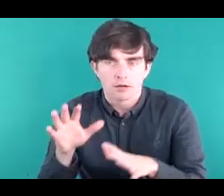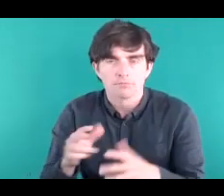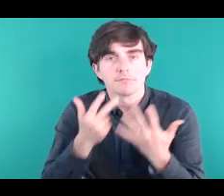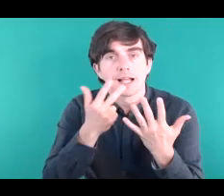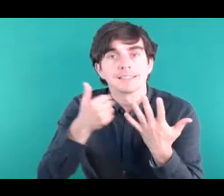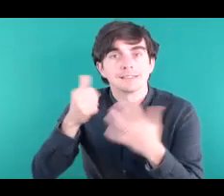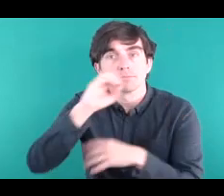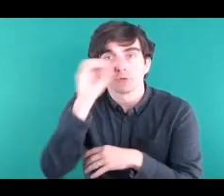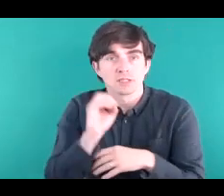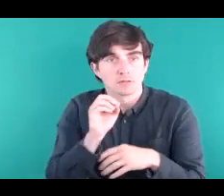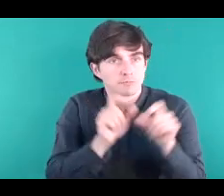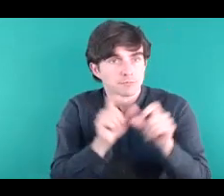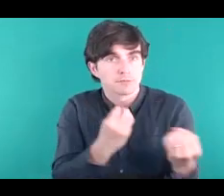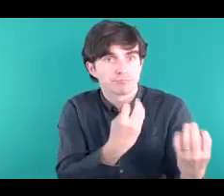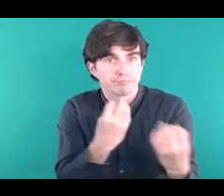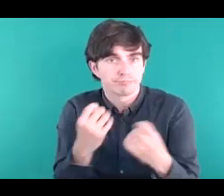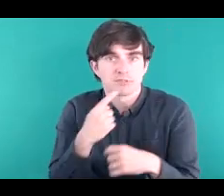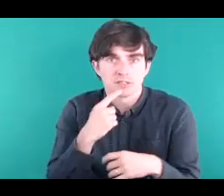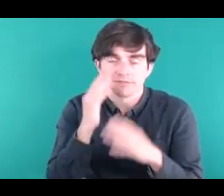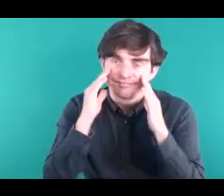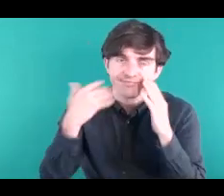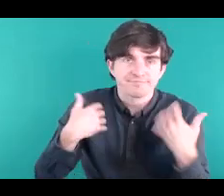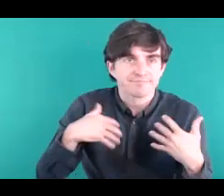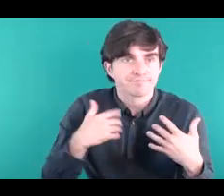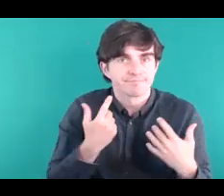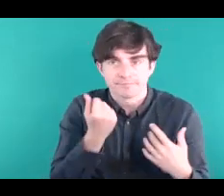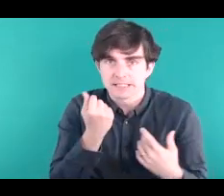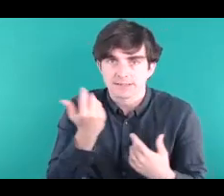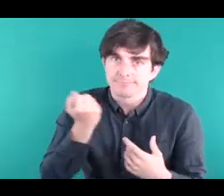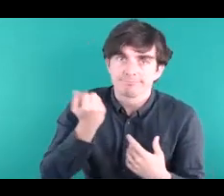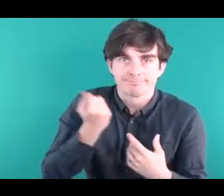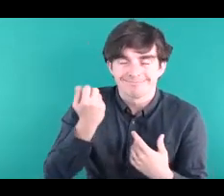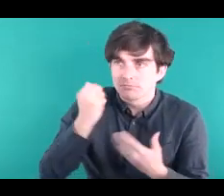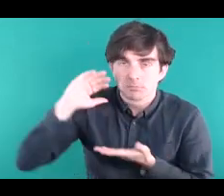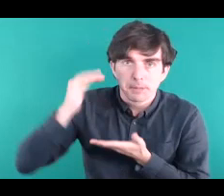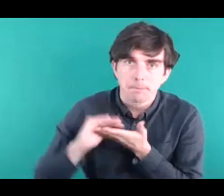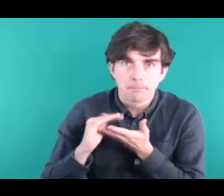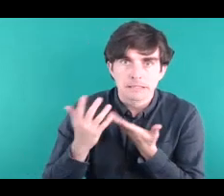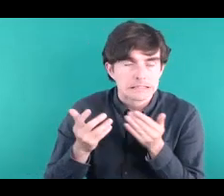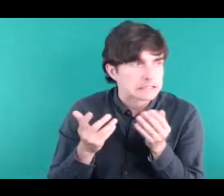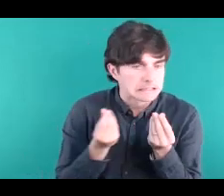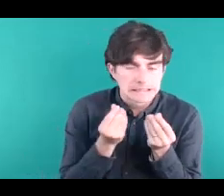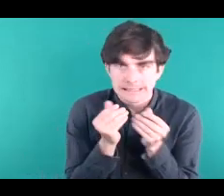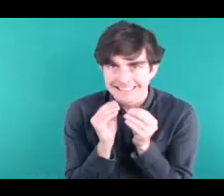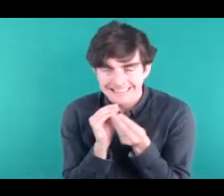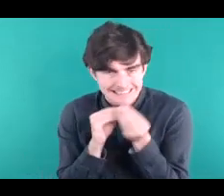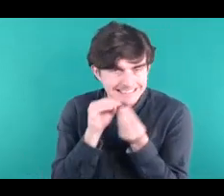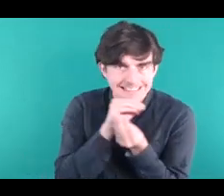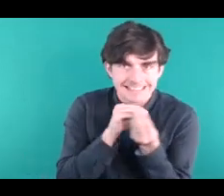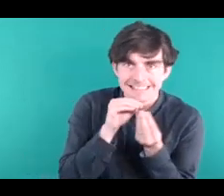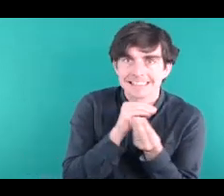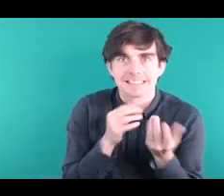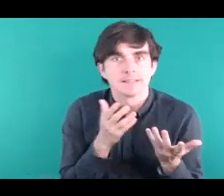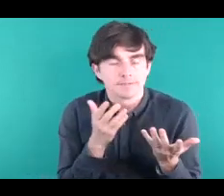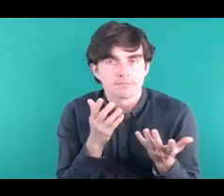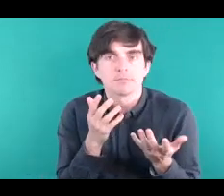They also become difficult to afford basic needs in daily life,